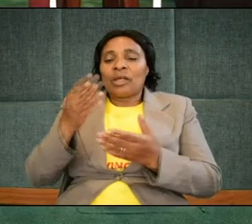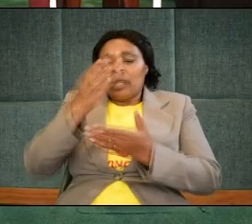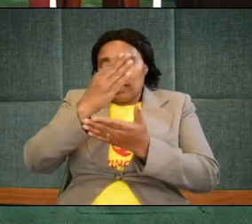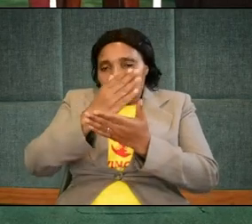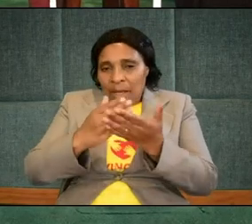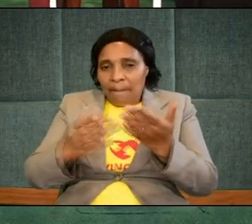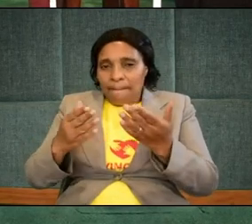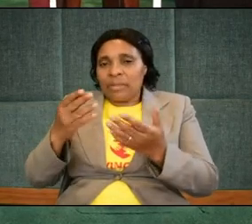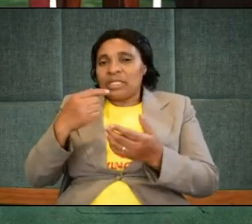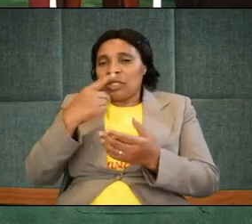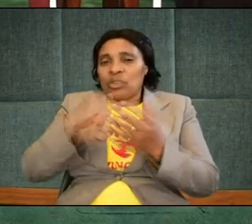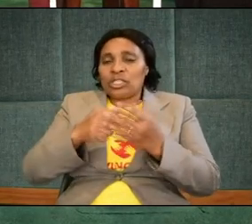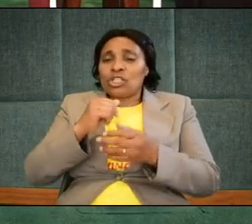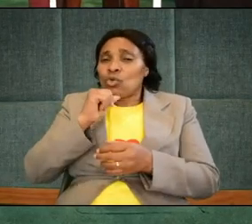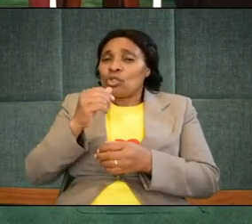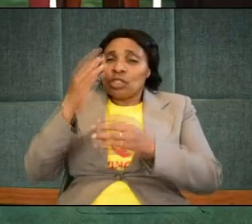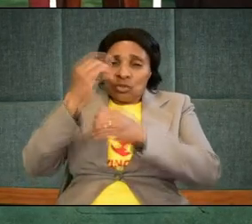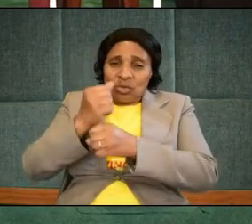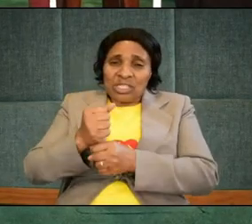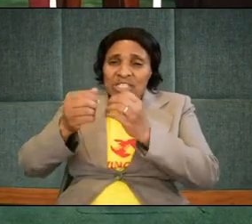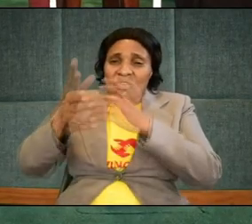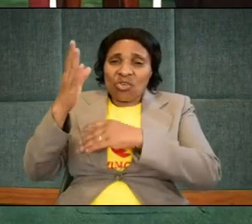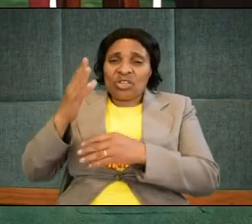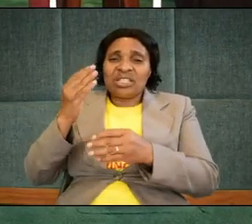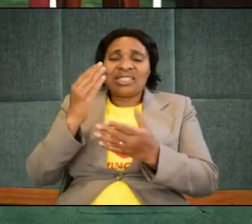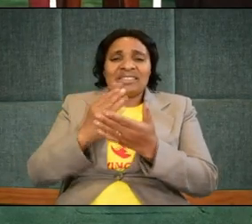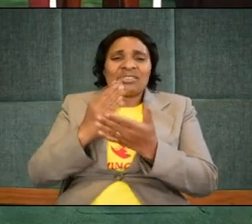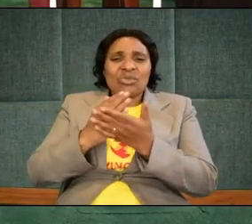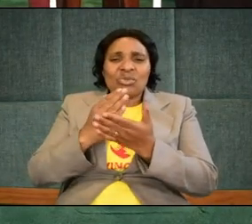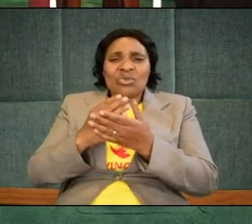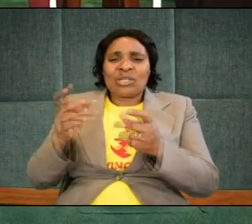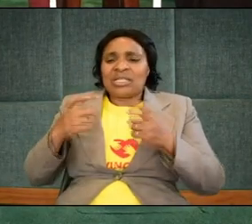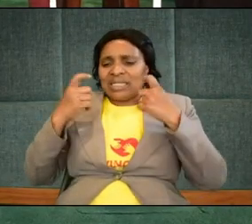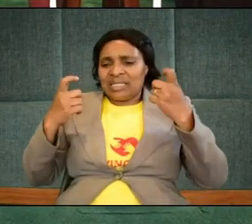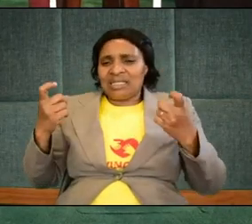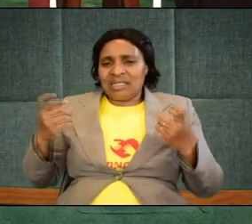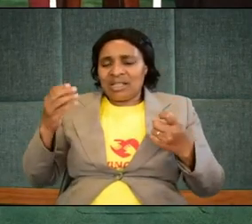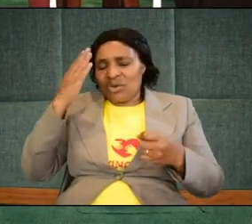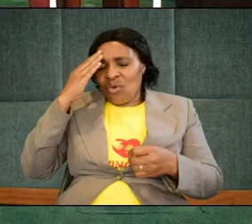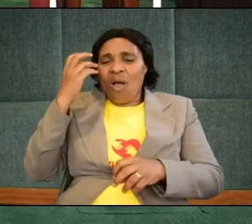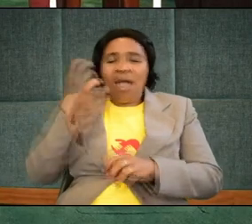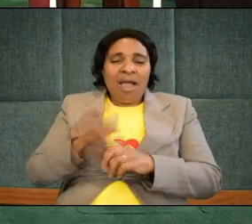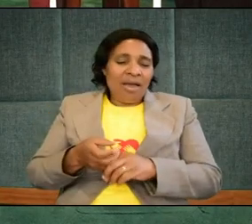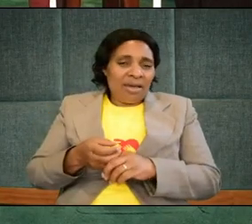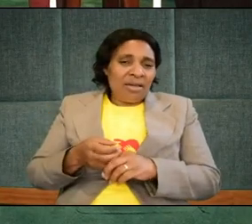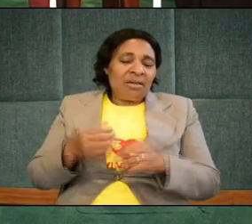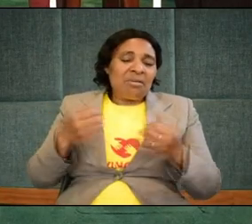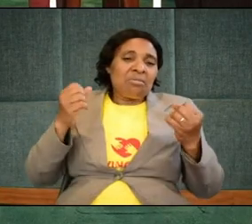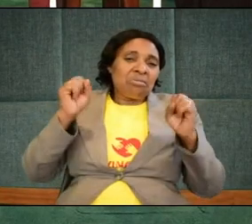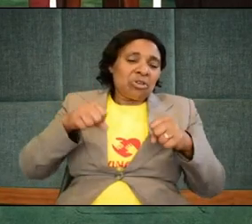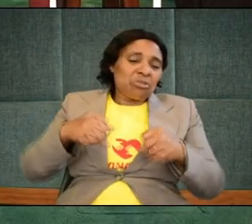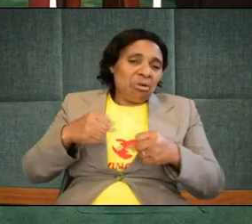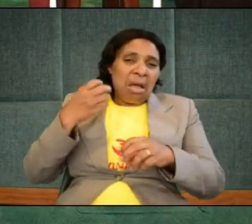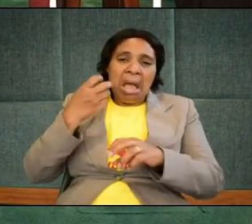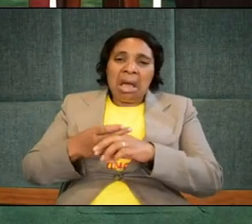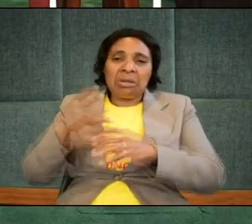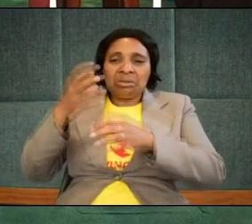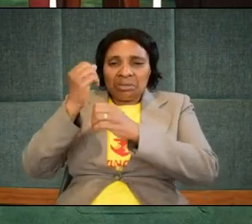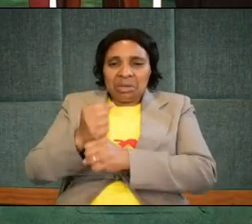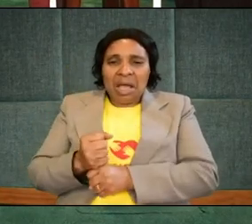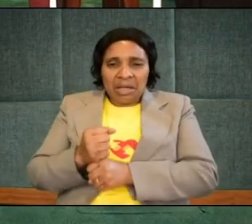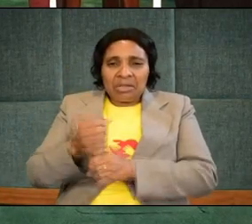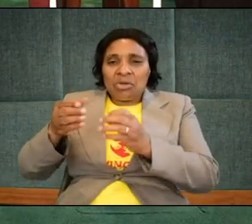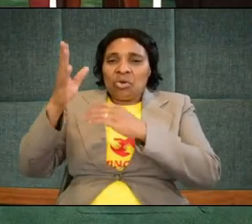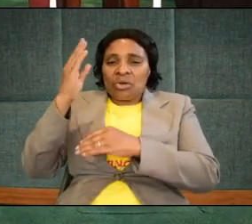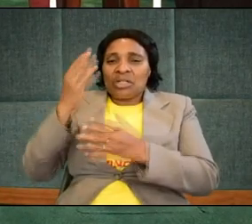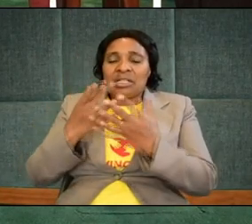said, not trusting God is actually a sin. I know it's hard. I know it can be quite hard to trust in God when things are not